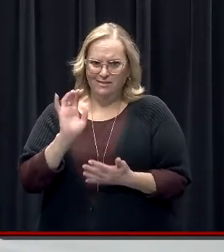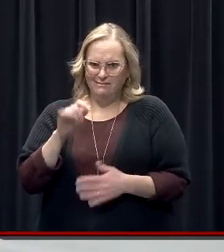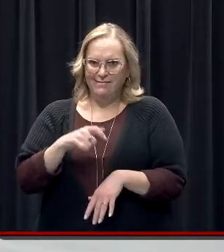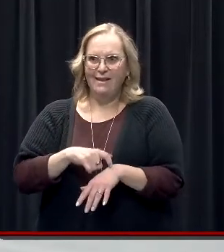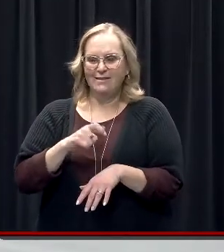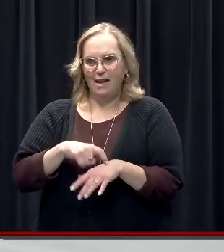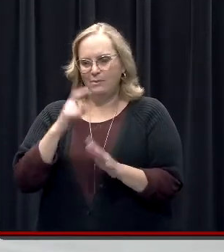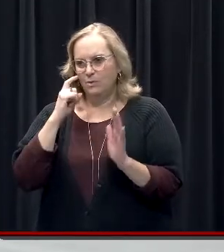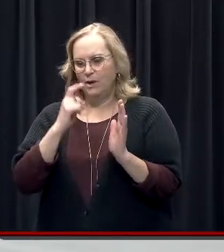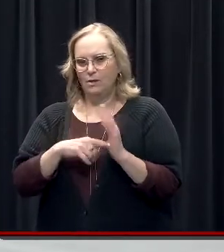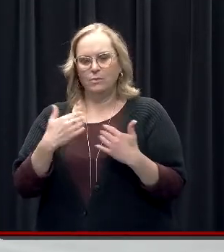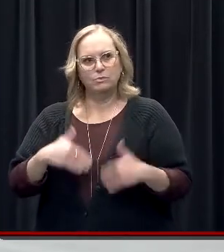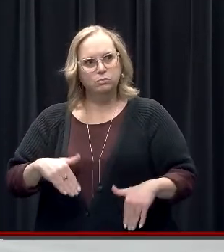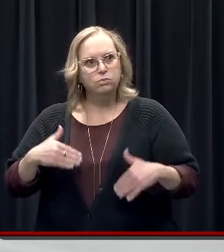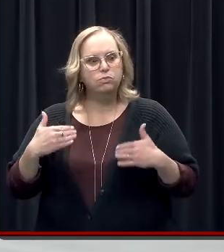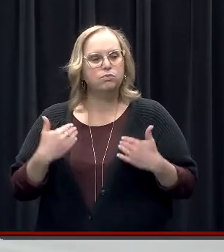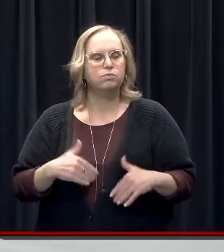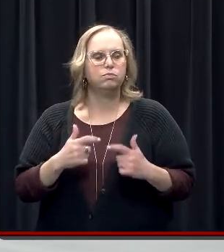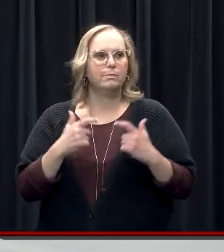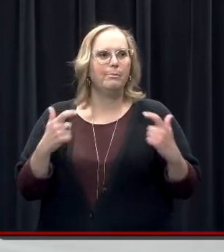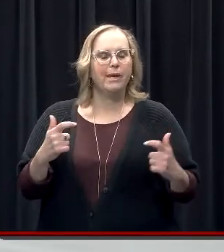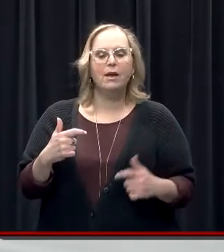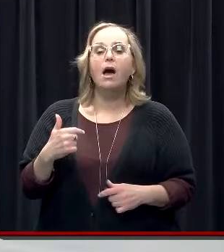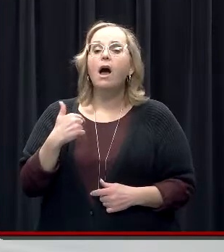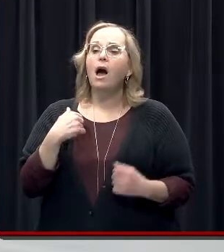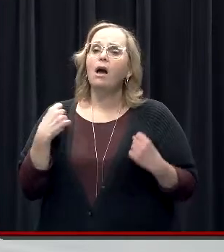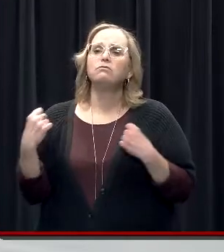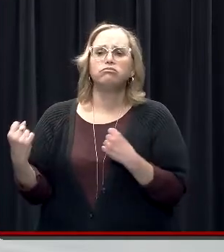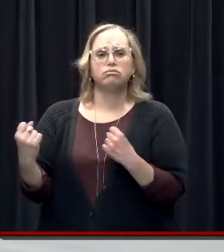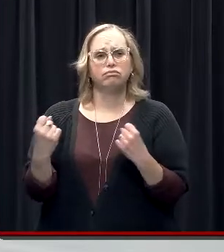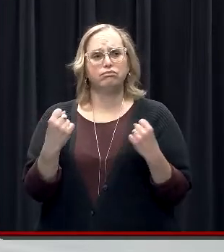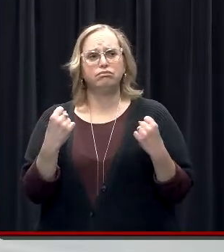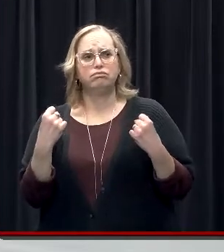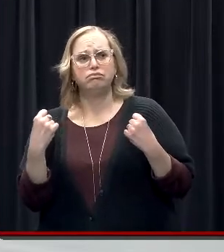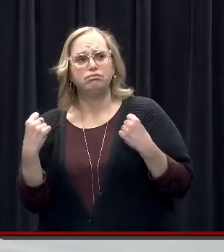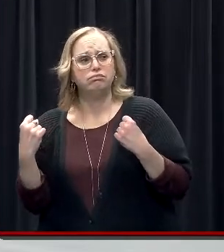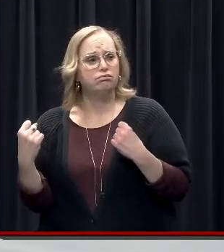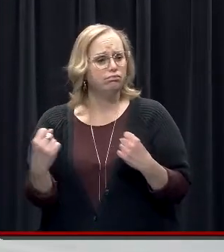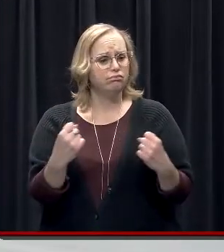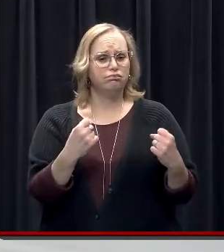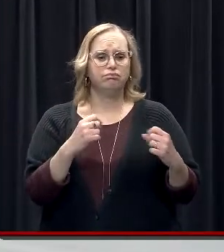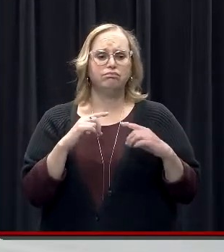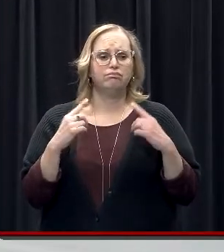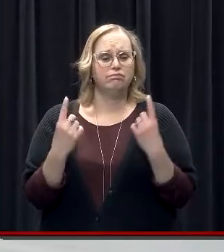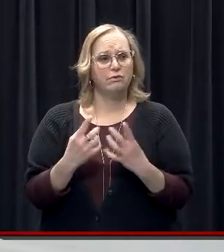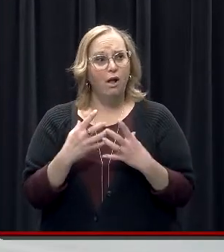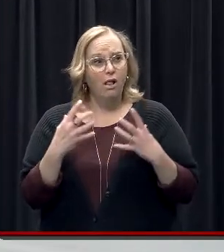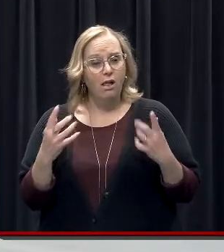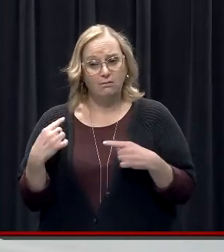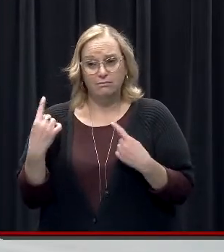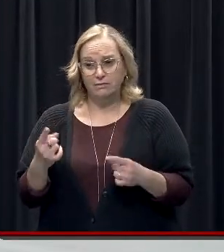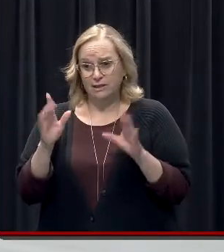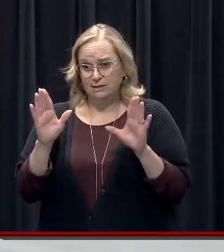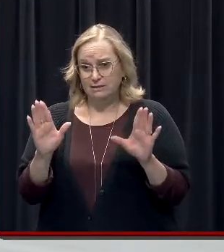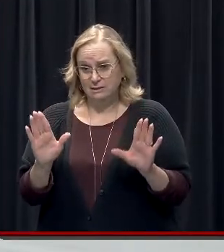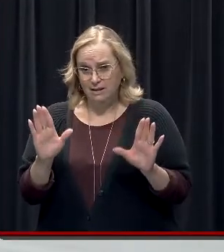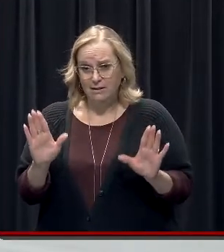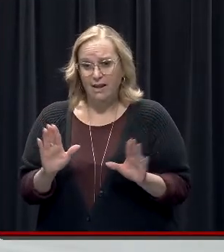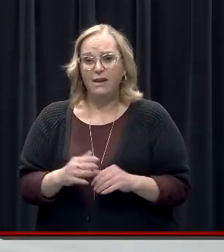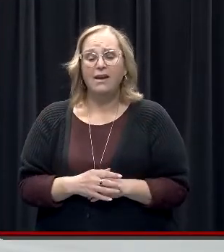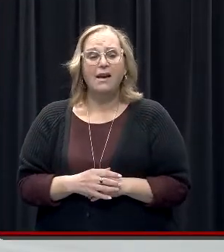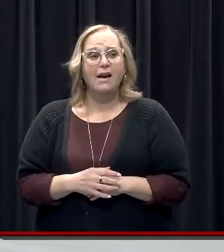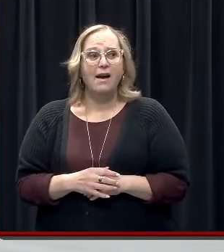that. I have driven around the district a lot since Sunday, been in almost every parking lot and up and down many